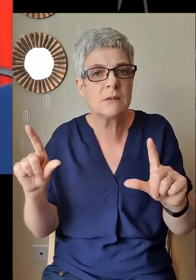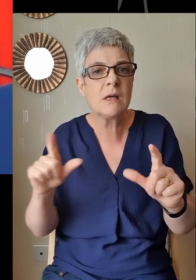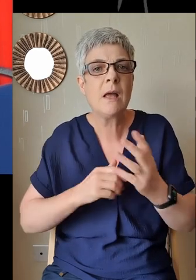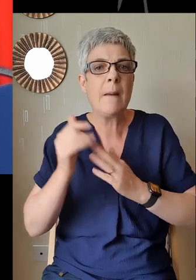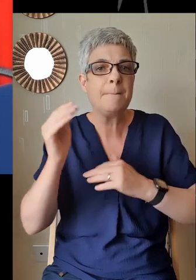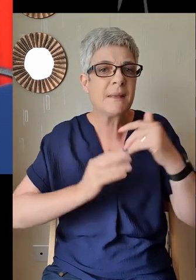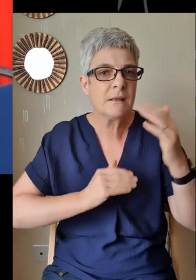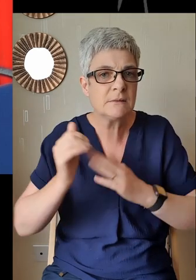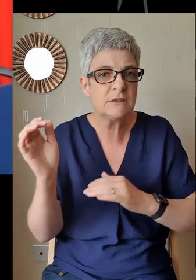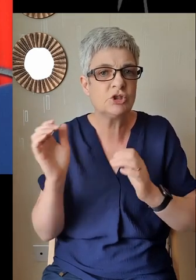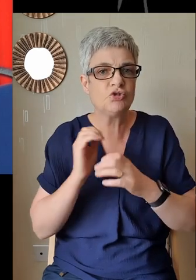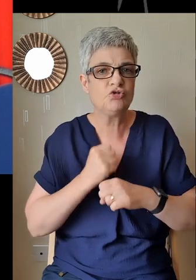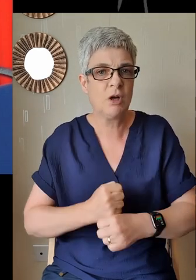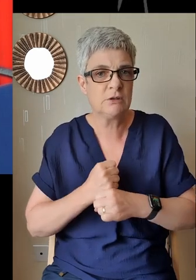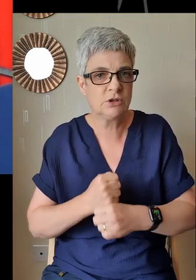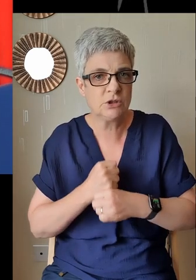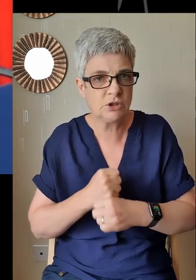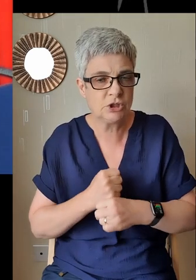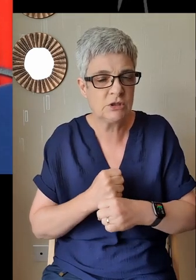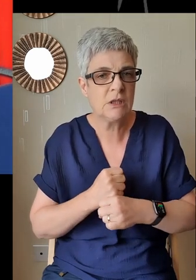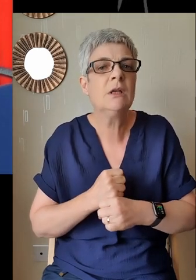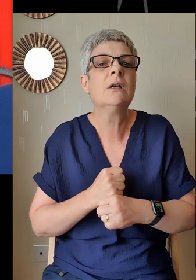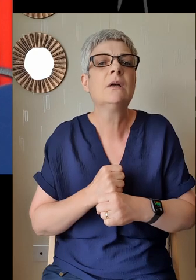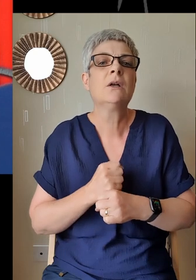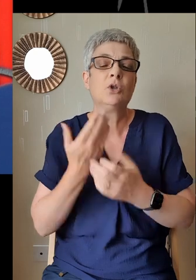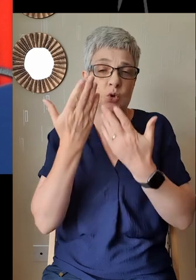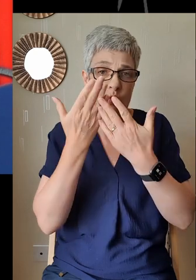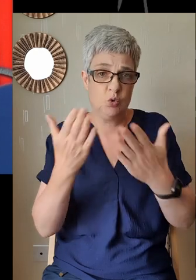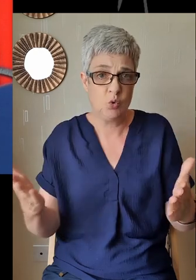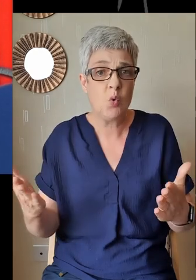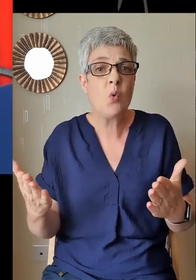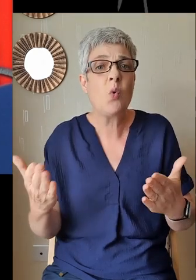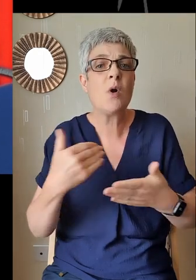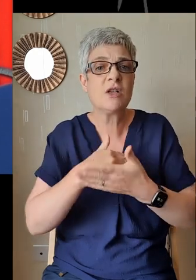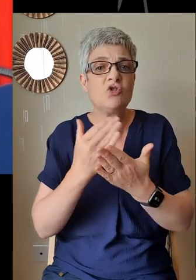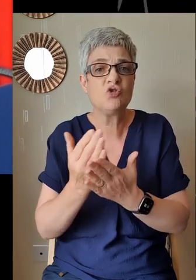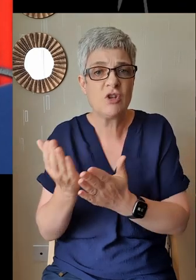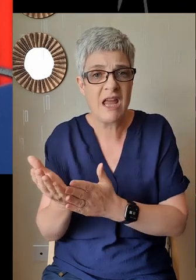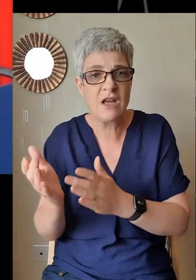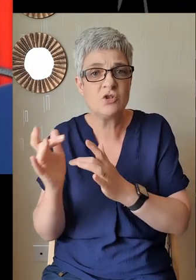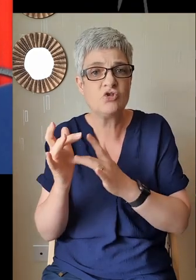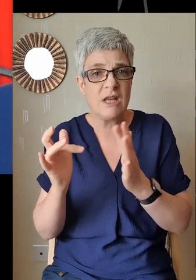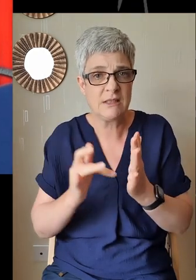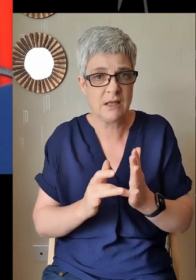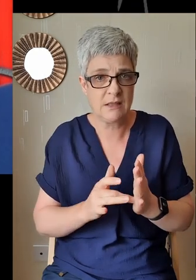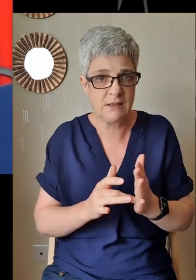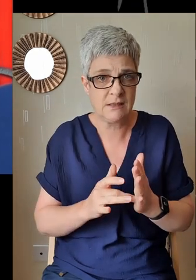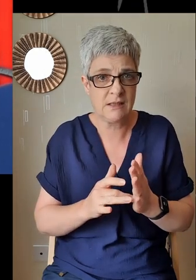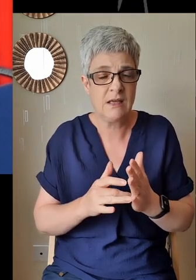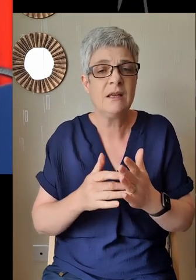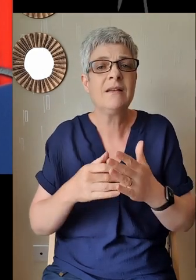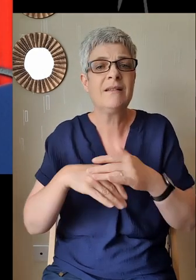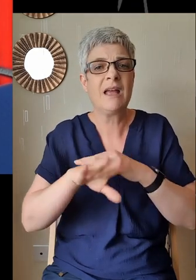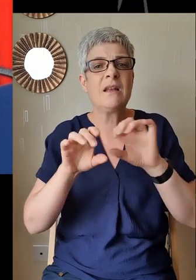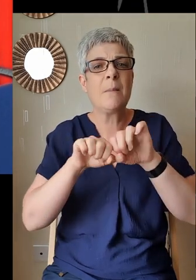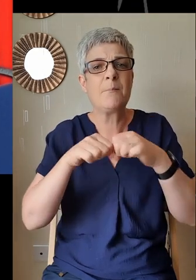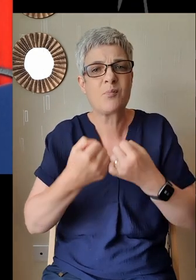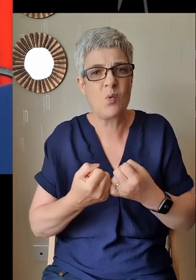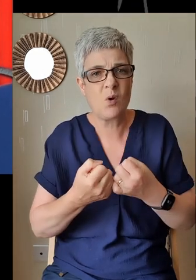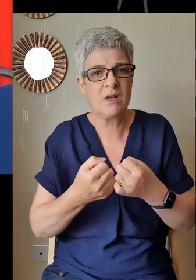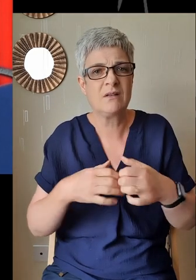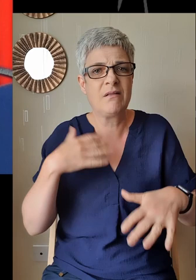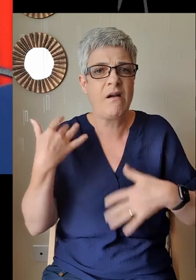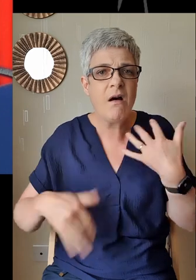church, and in order to show and share Jesus in a broken and in a hurting world.